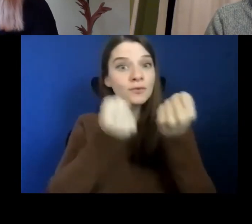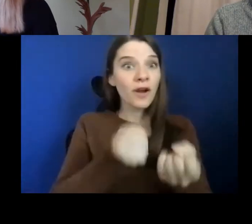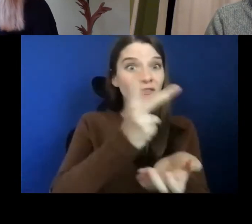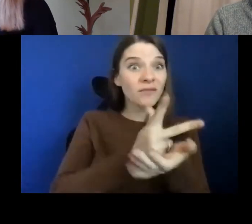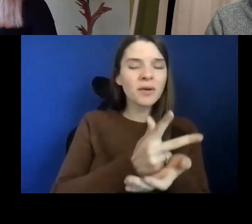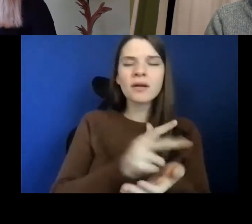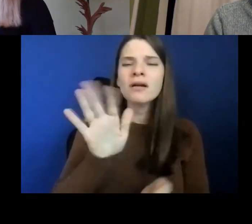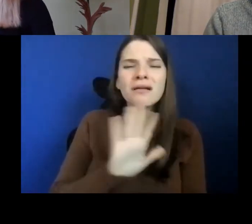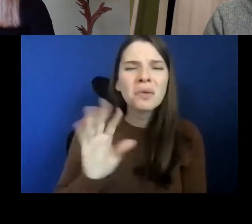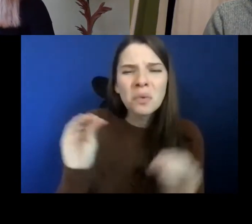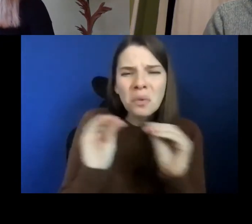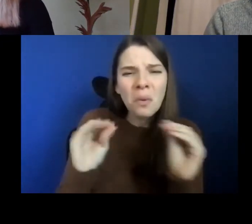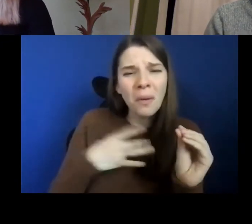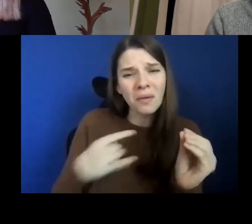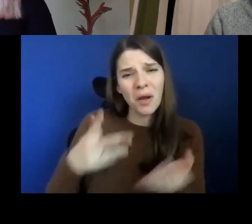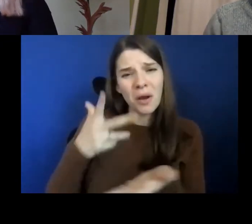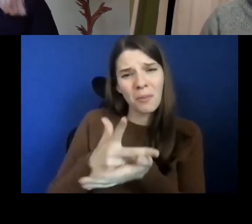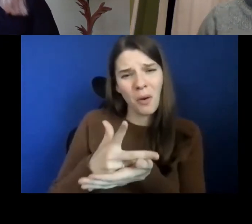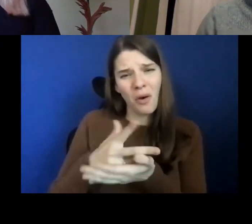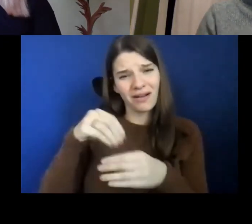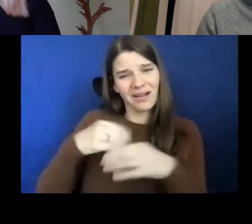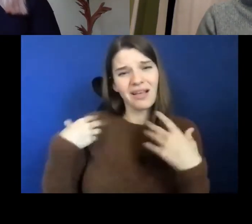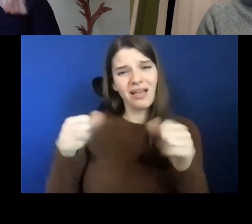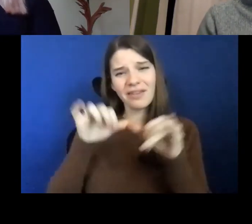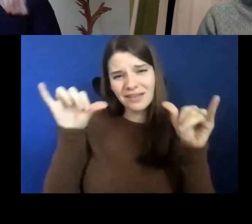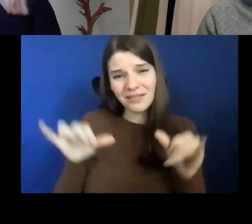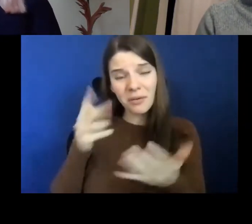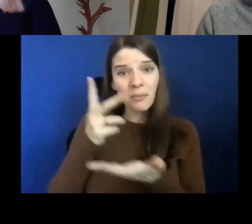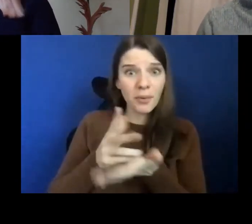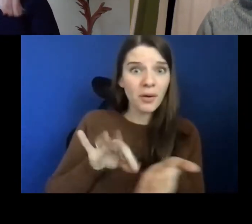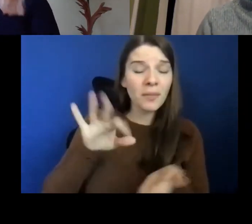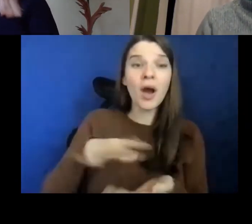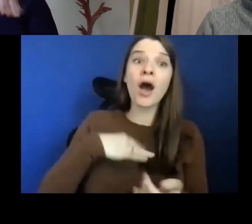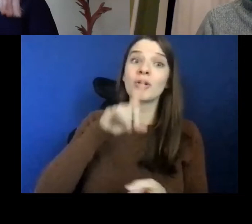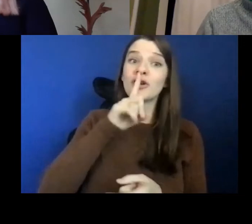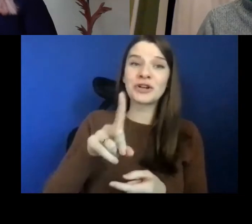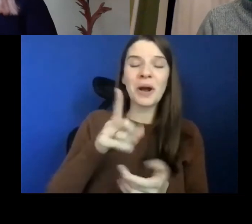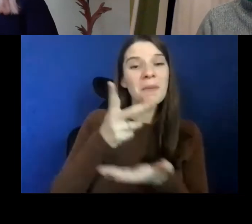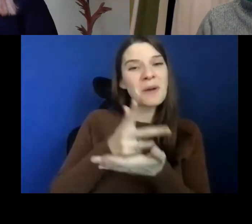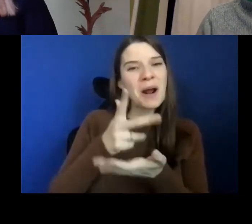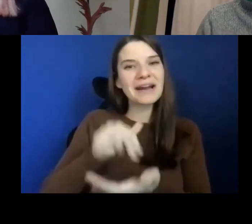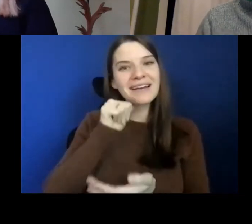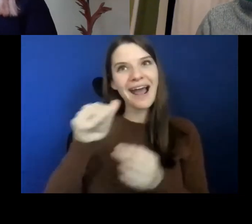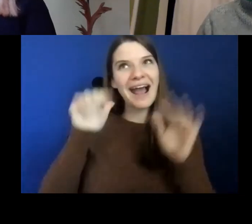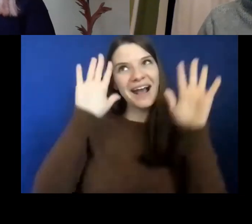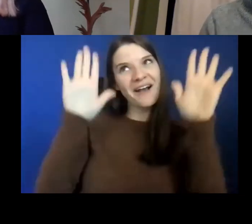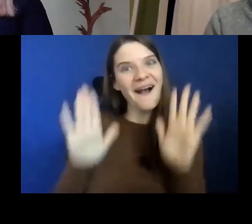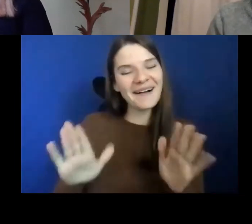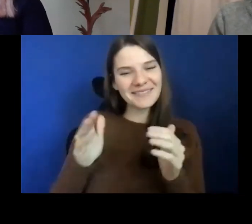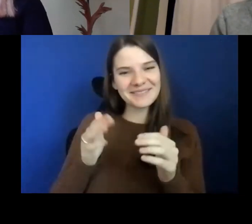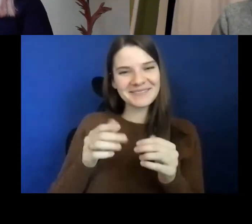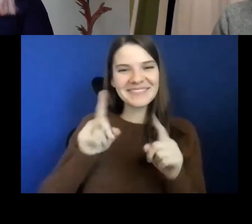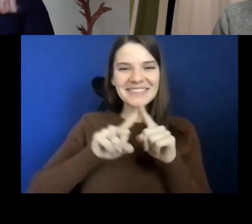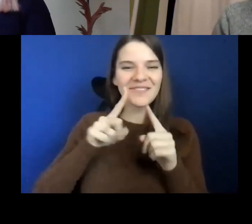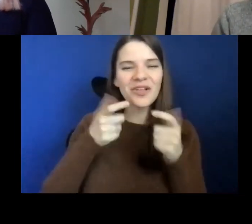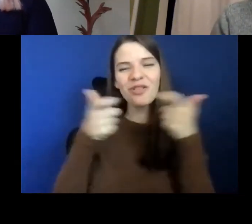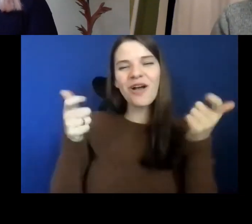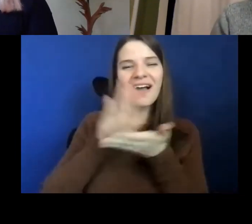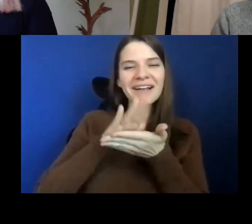No one loves to park in a health system. I guarantee you parking is not good at most large academic medical